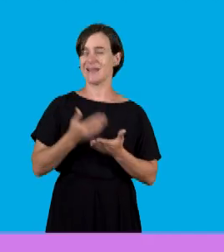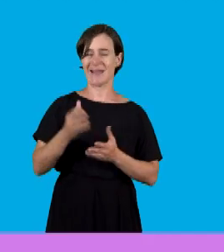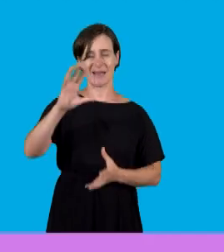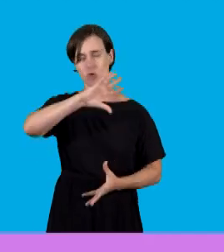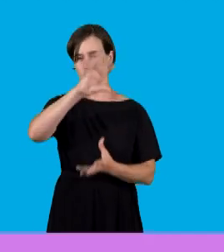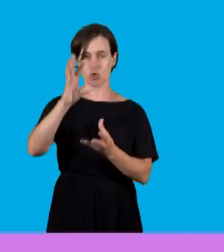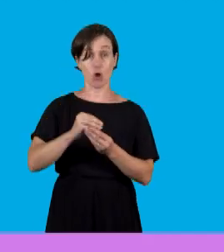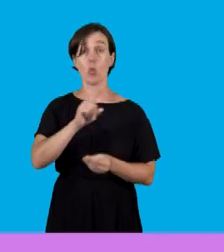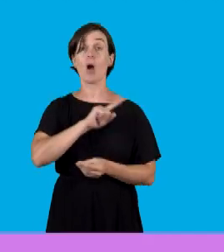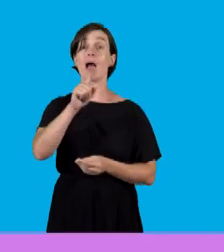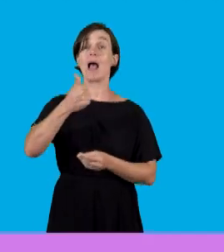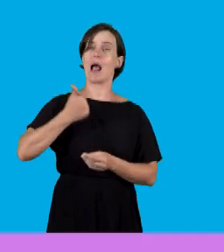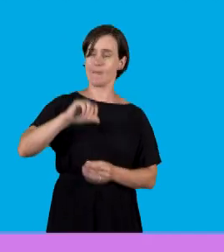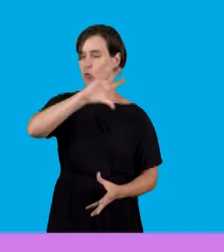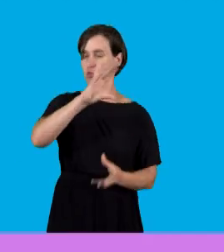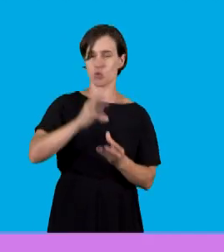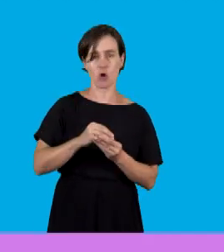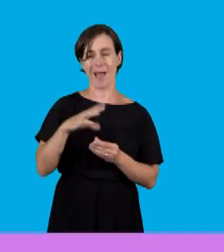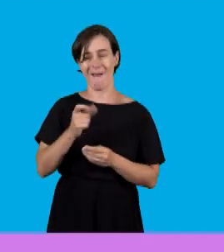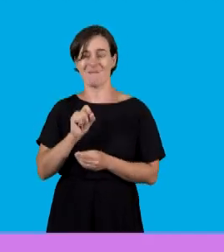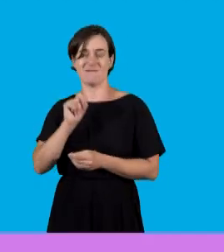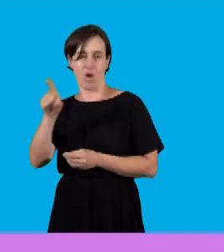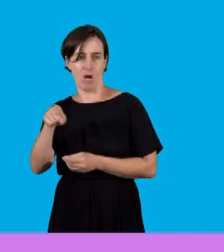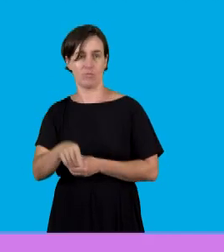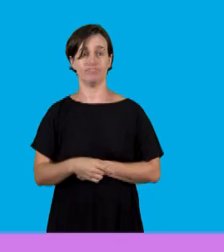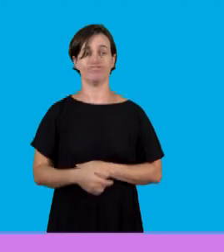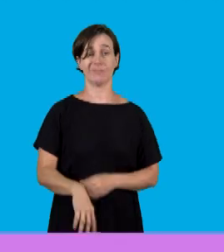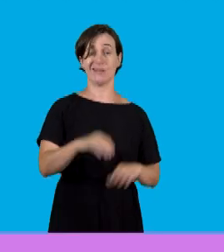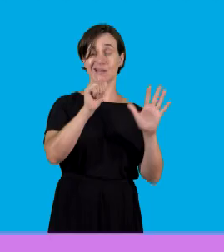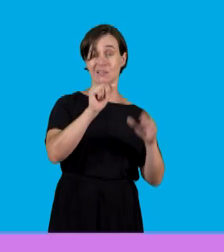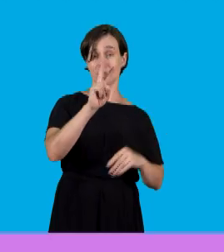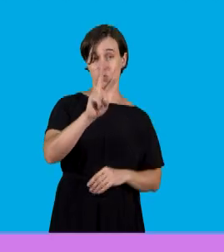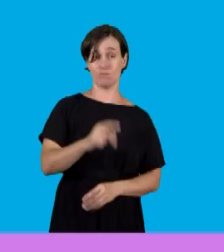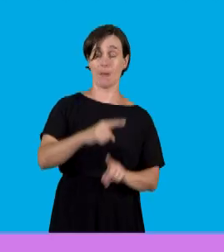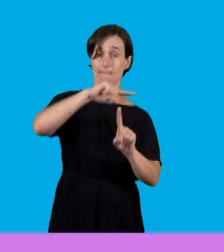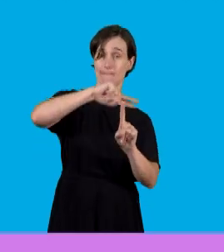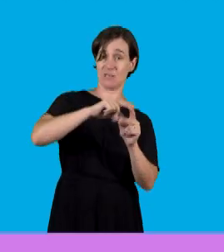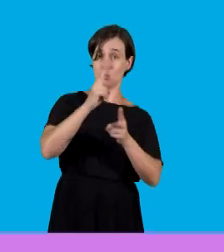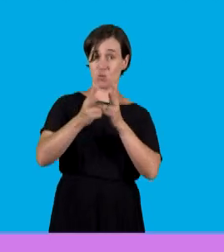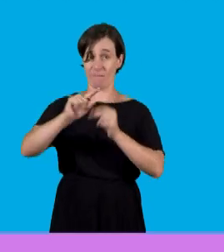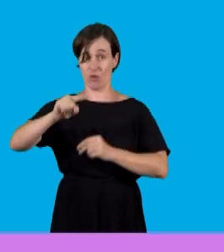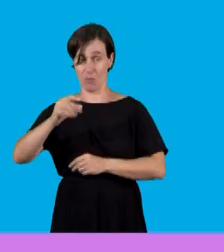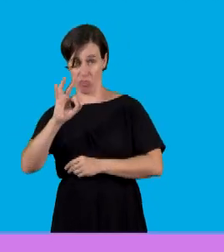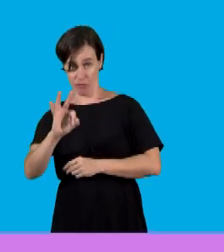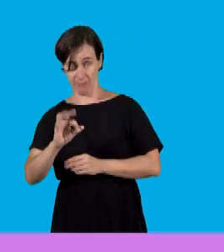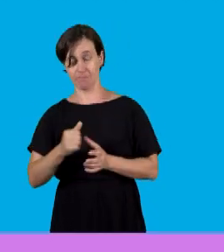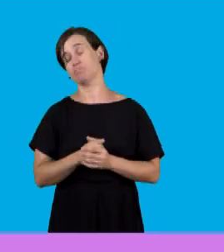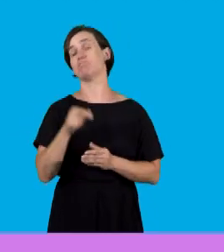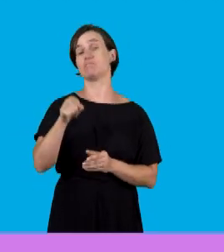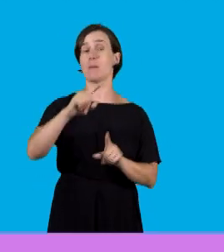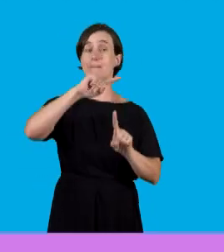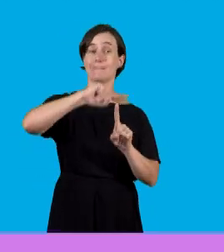we add everything together because they wanted the total distance. So we're going to say 62 centimeter plus